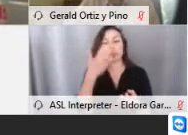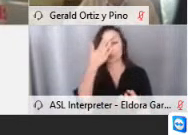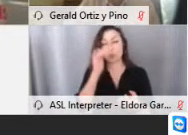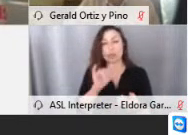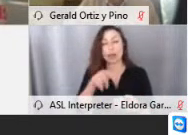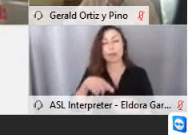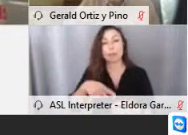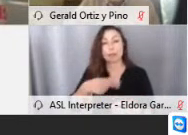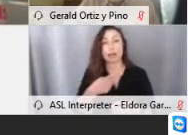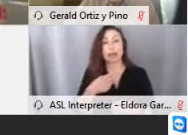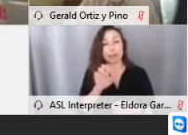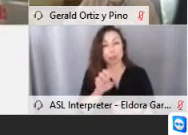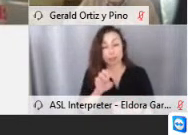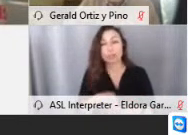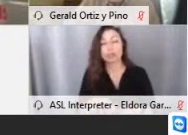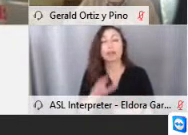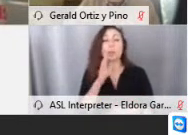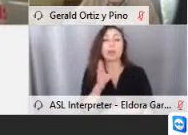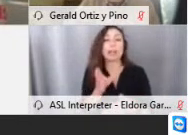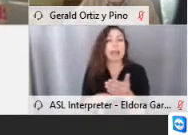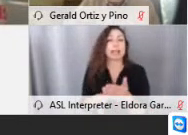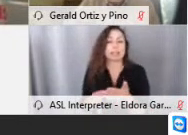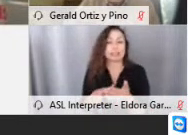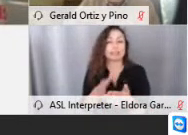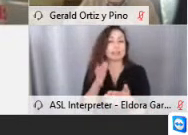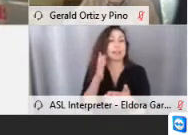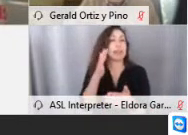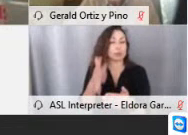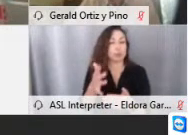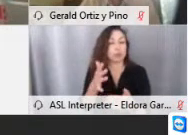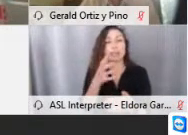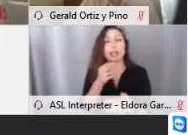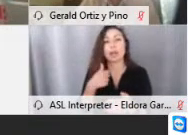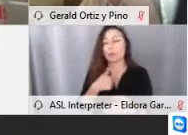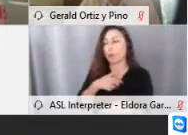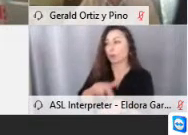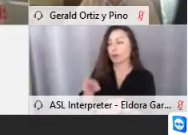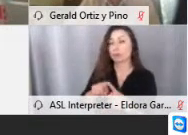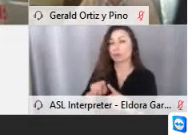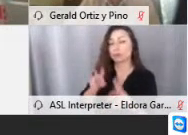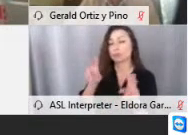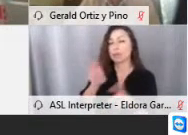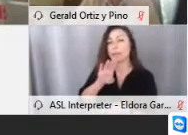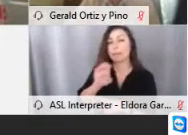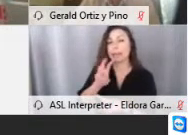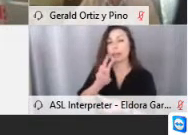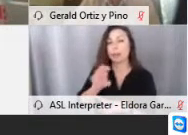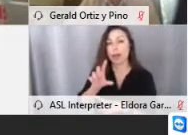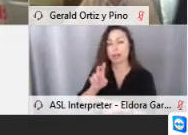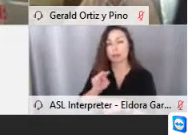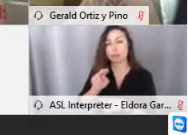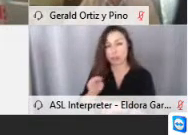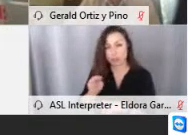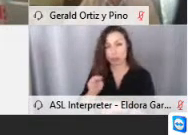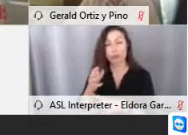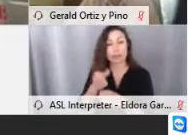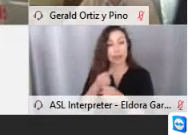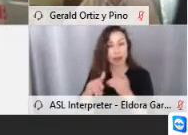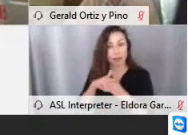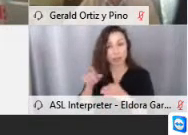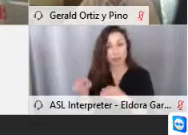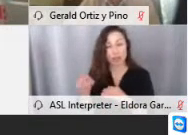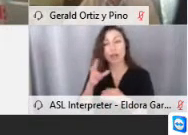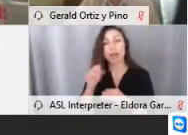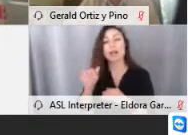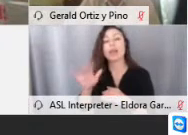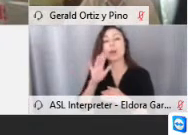the public health emergency is going to end. We refer them to Be Well, New Mexico to get coverage there. And that